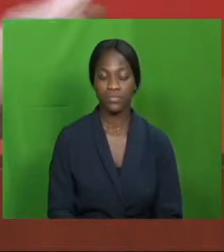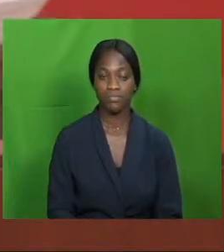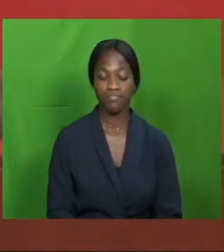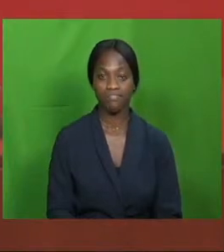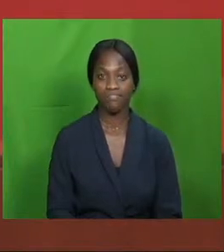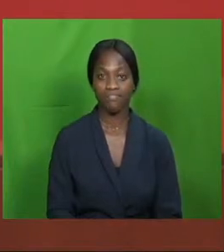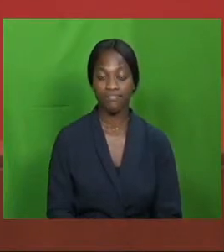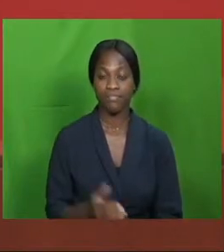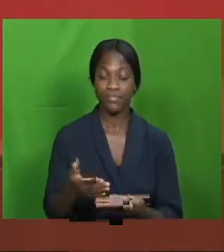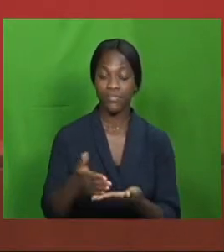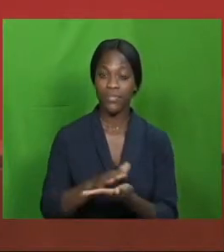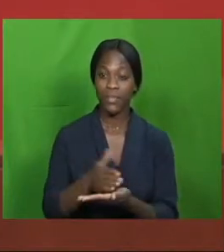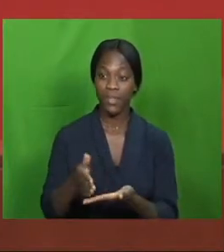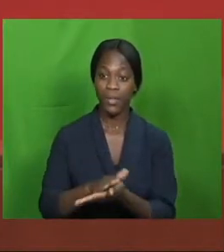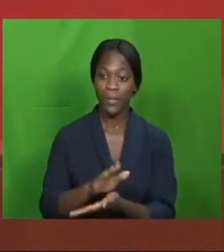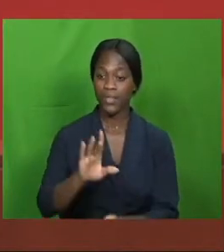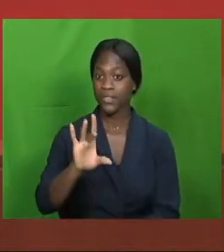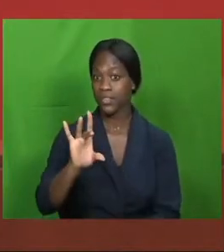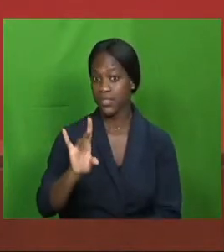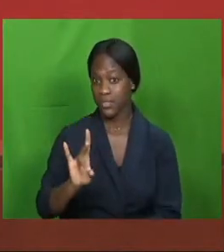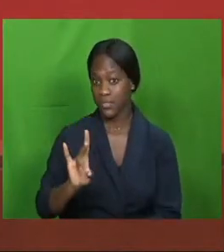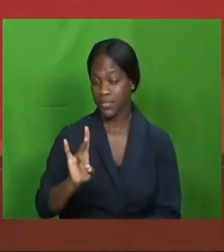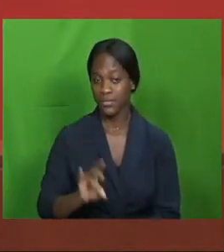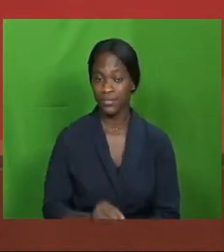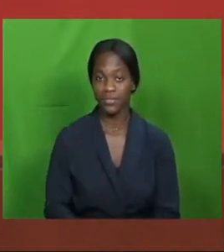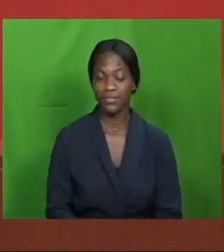Page 7.